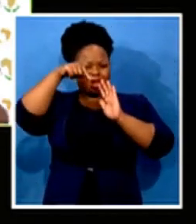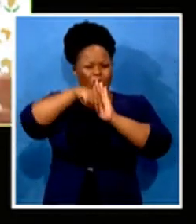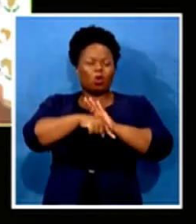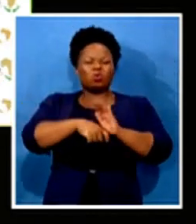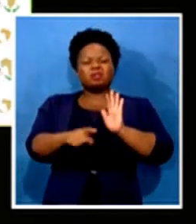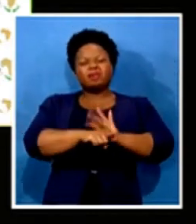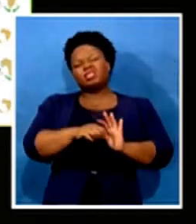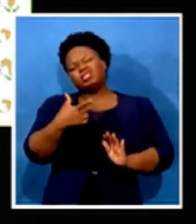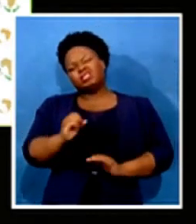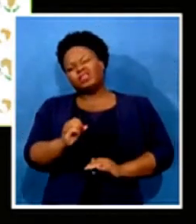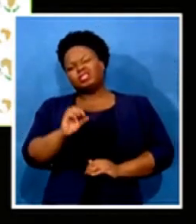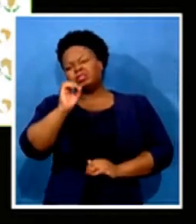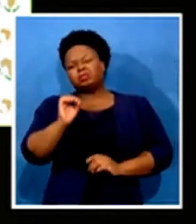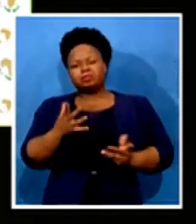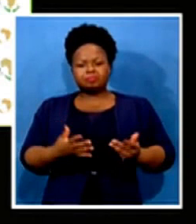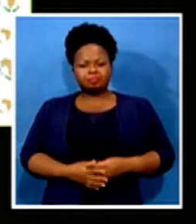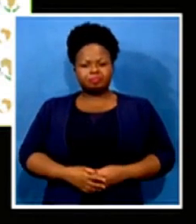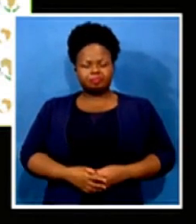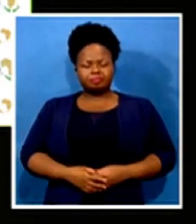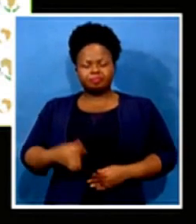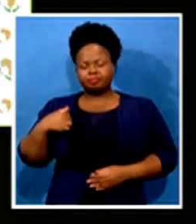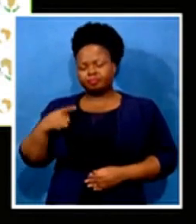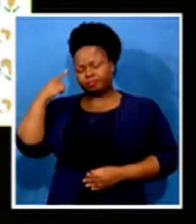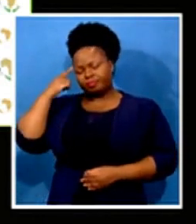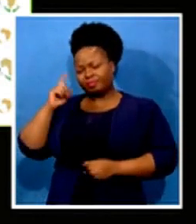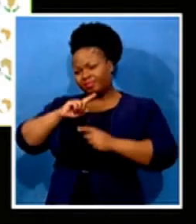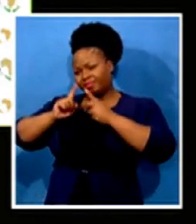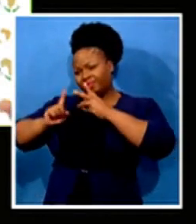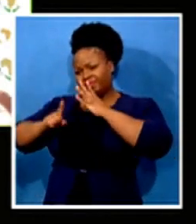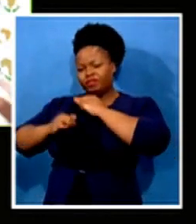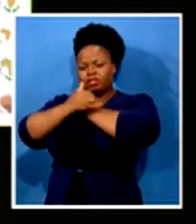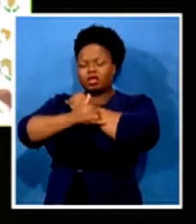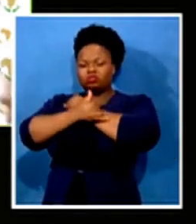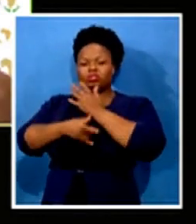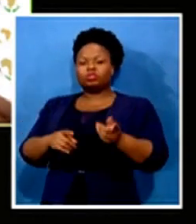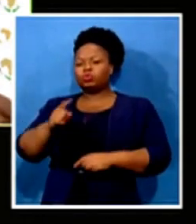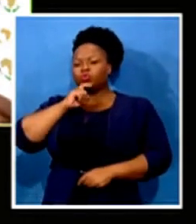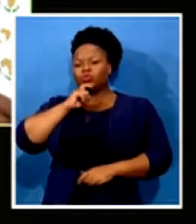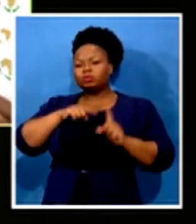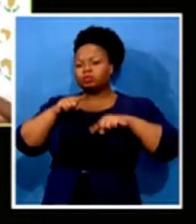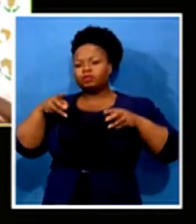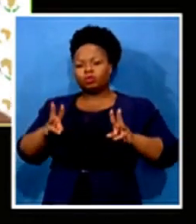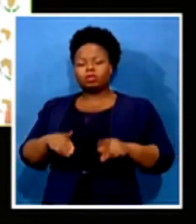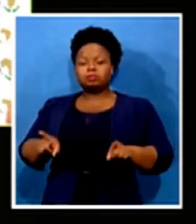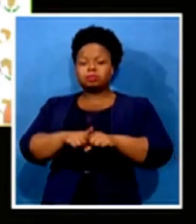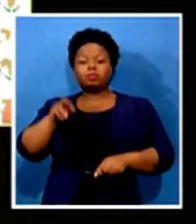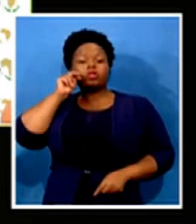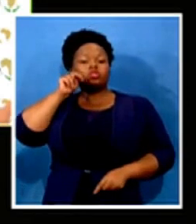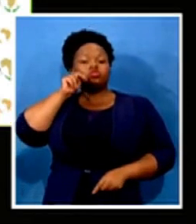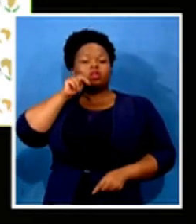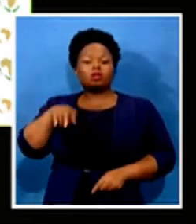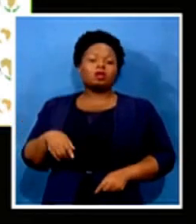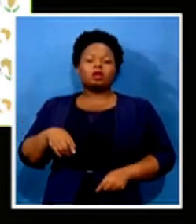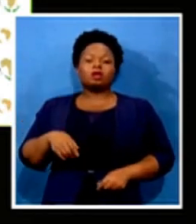of innovations to get prepared. Like we saw very recently in Nigeria, where solar panels are being put in place that